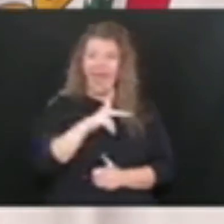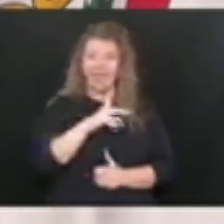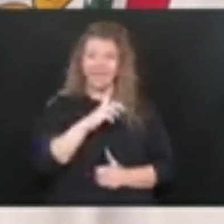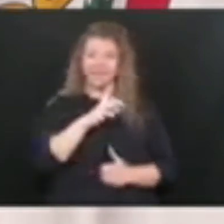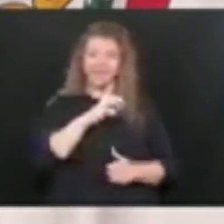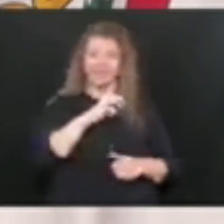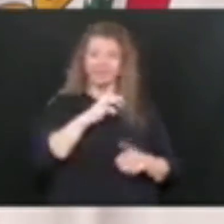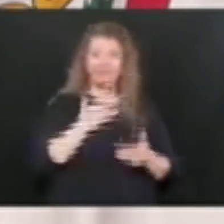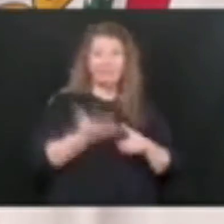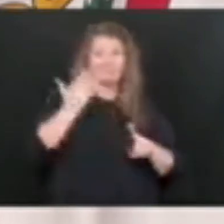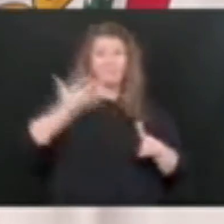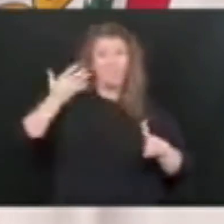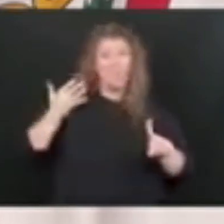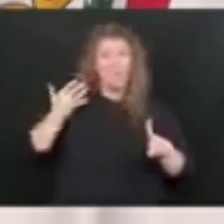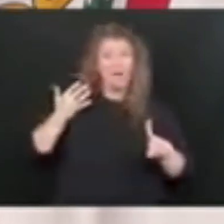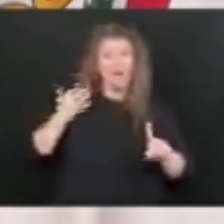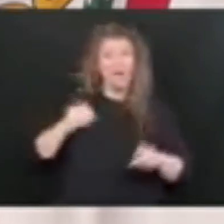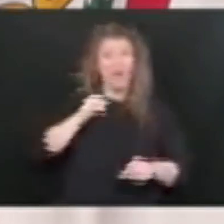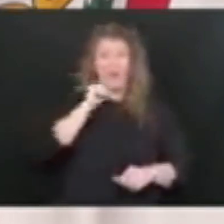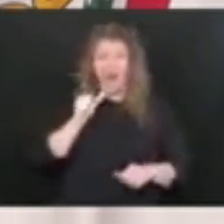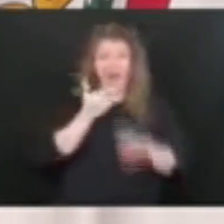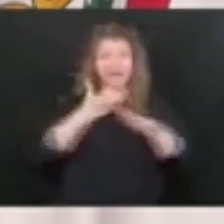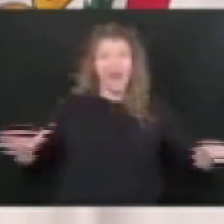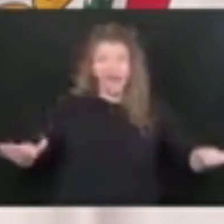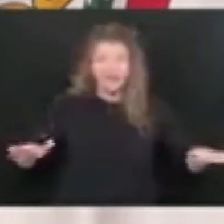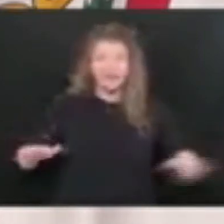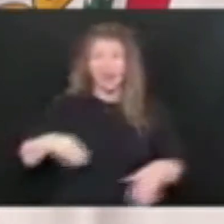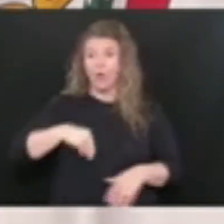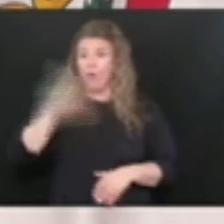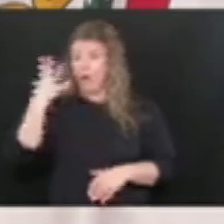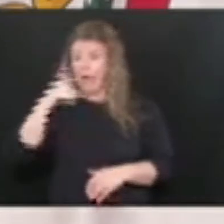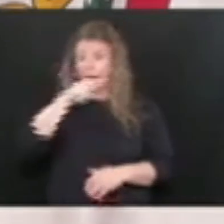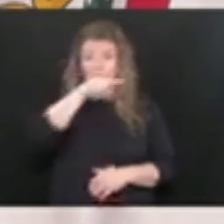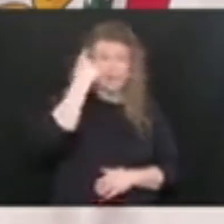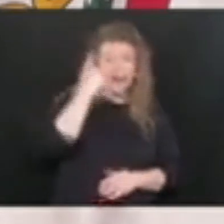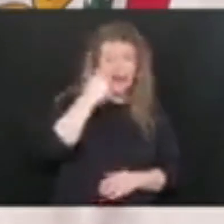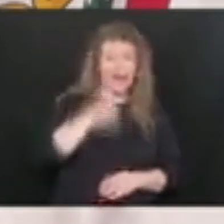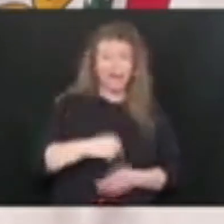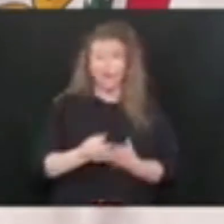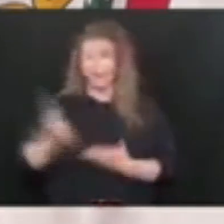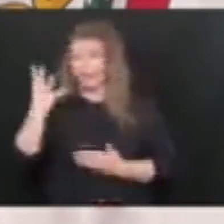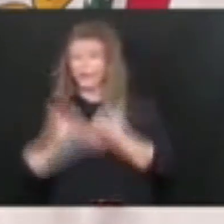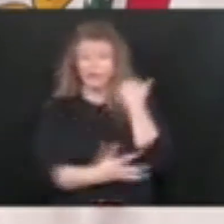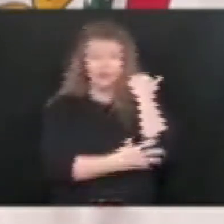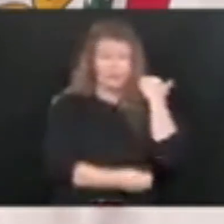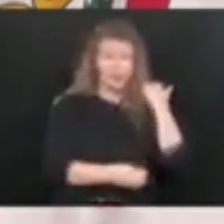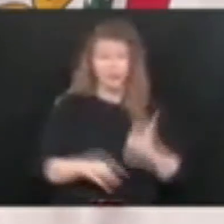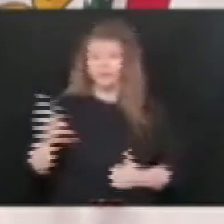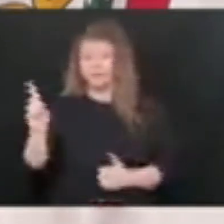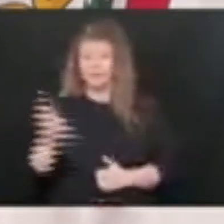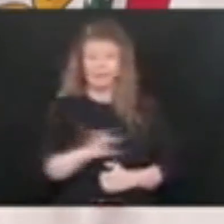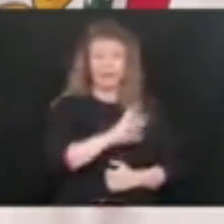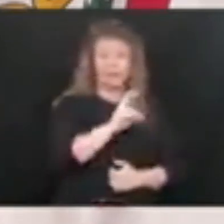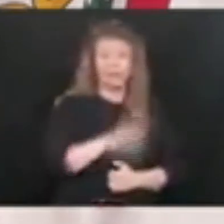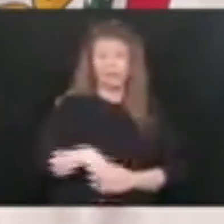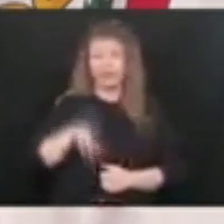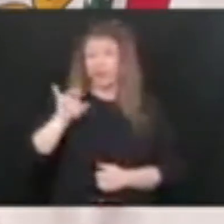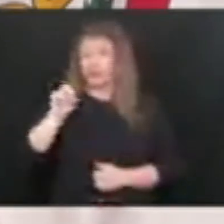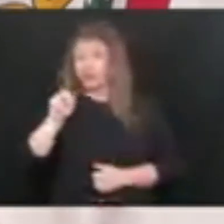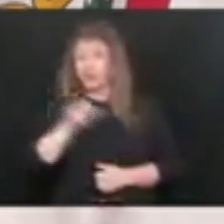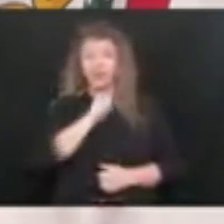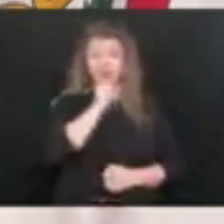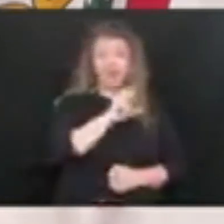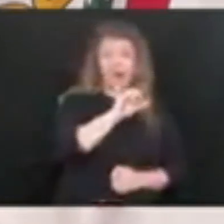being rich and poor and black and white and union and non-union and Republican and Democrat. We've got to get back to